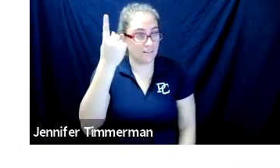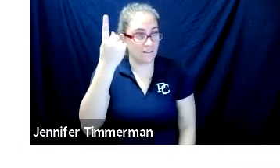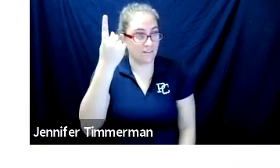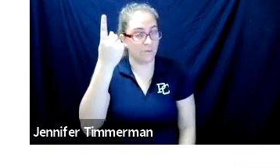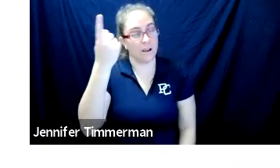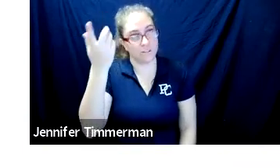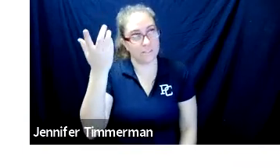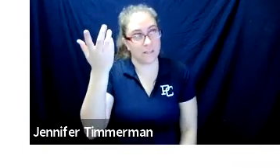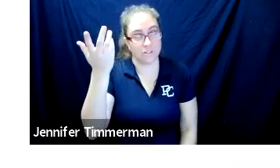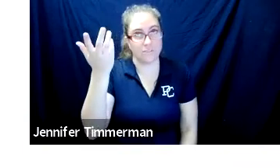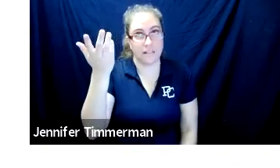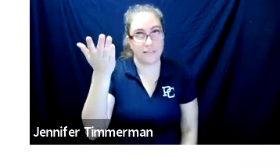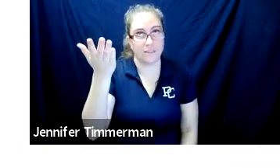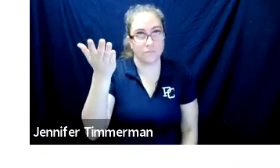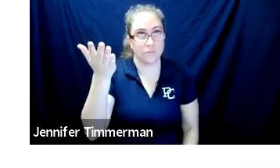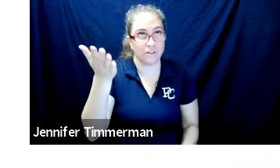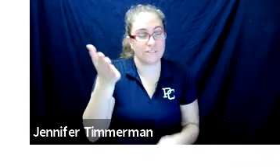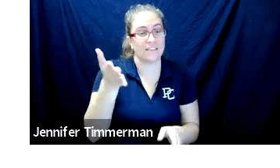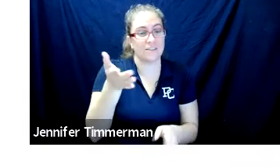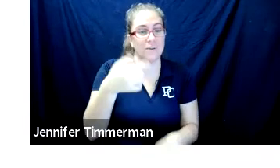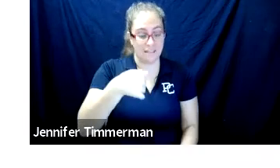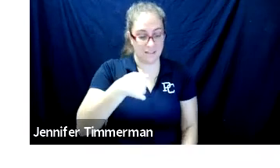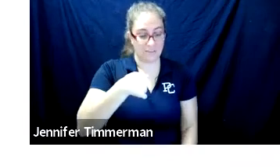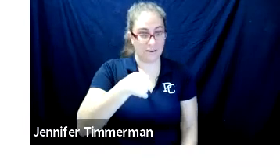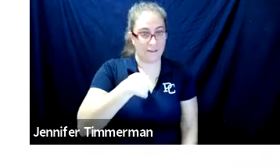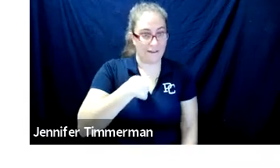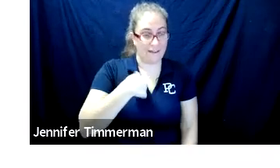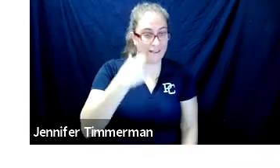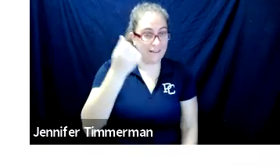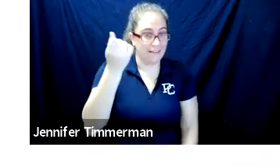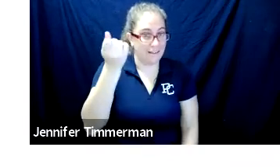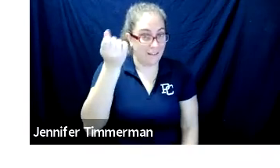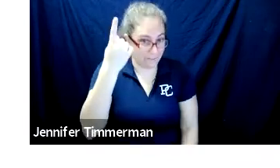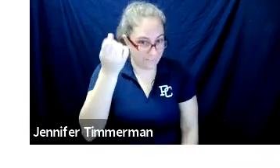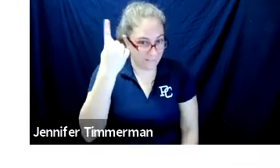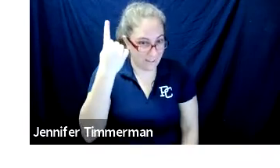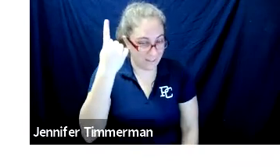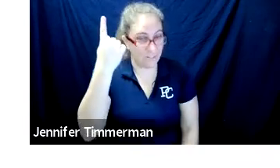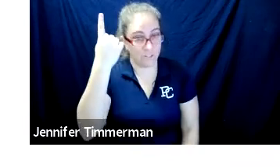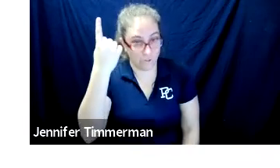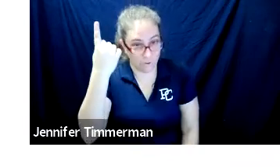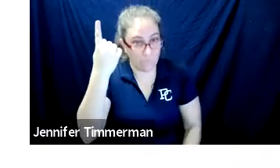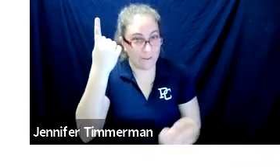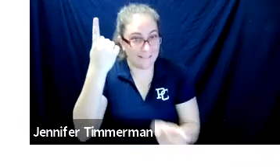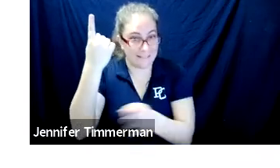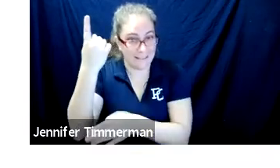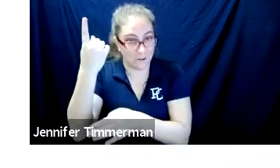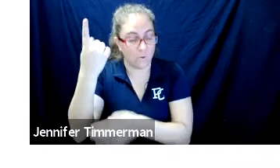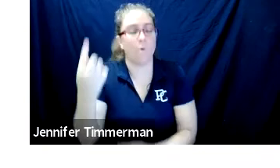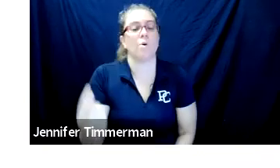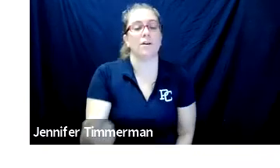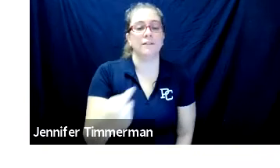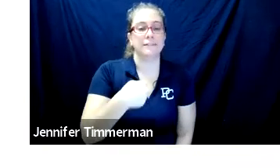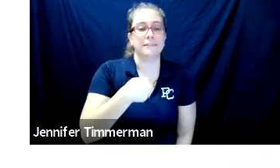understand, or I should have said entiendo for understand. So either I understand, yo